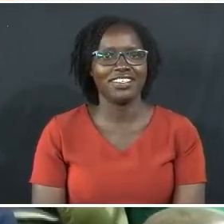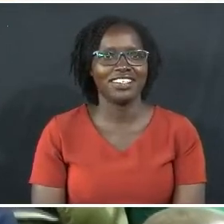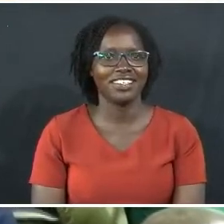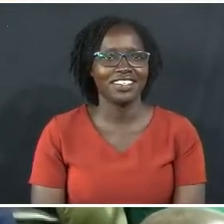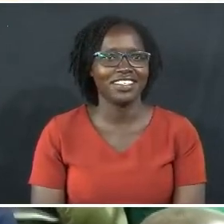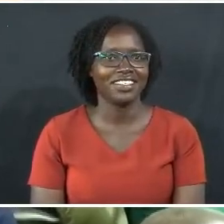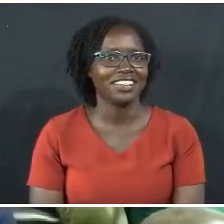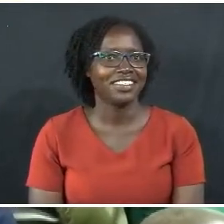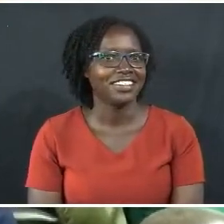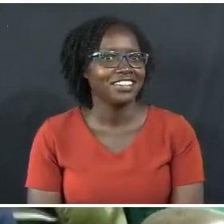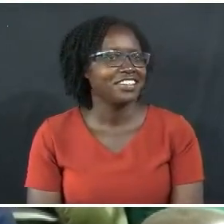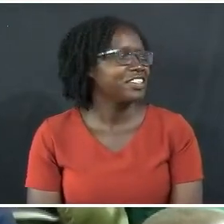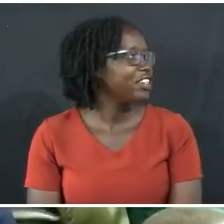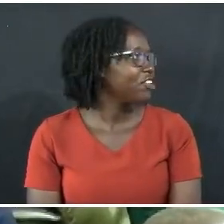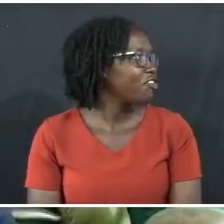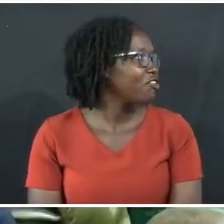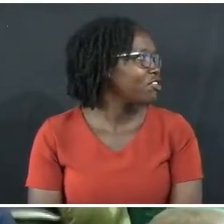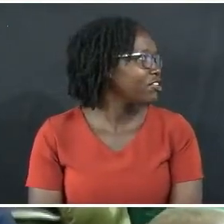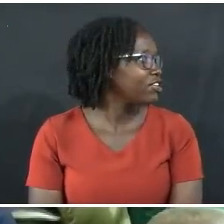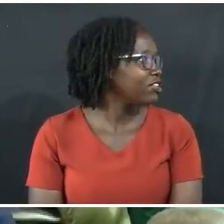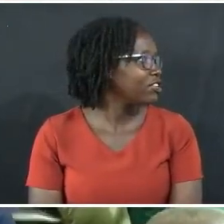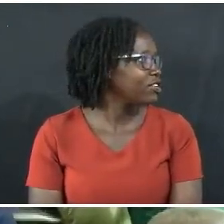That's okay. Well done.